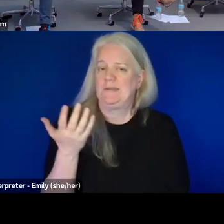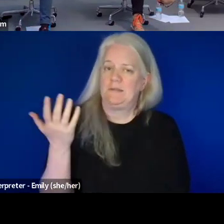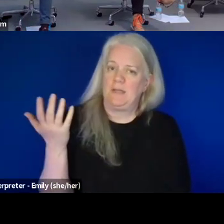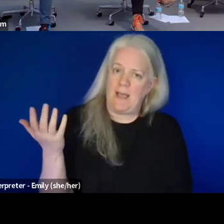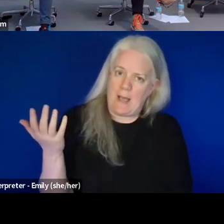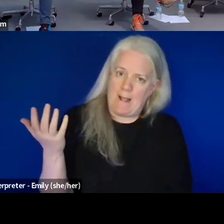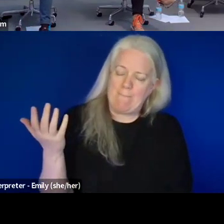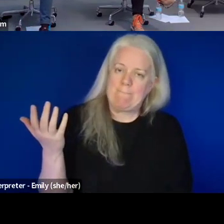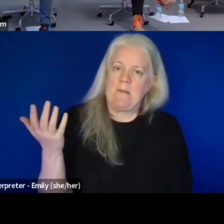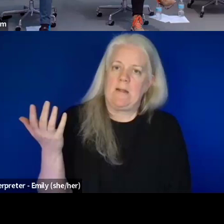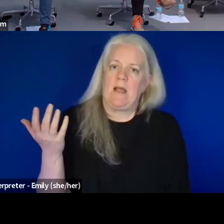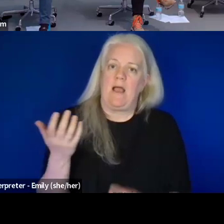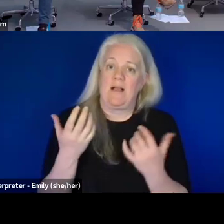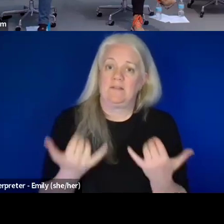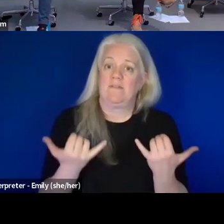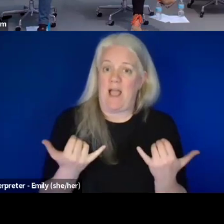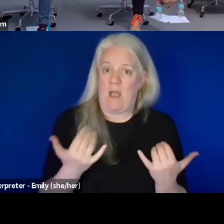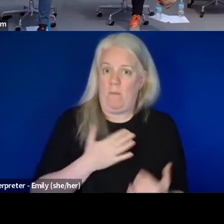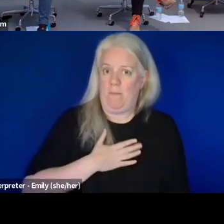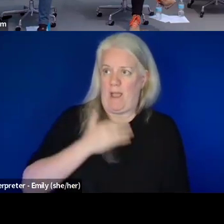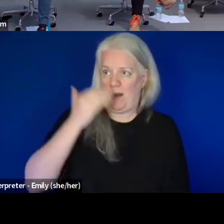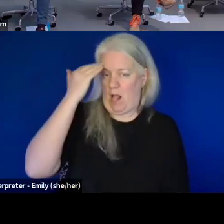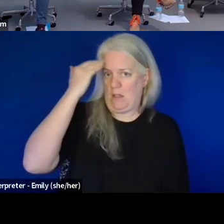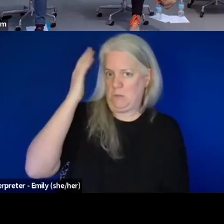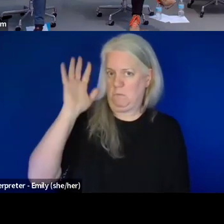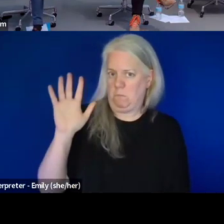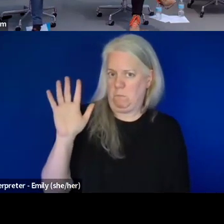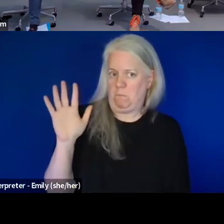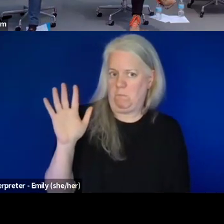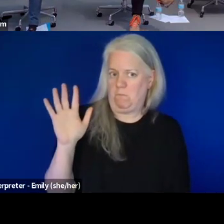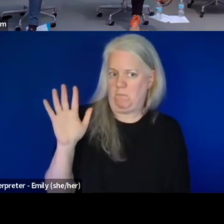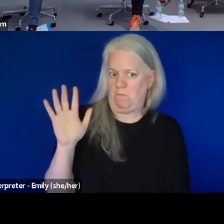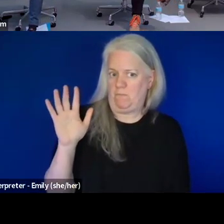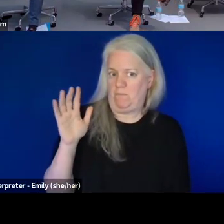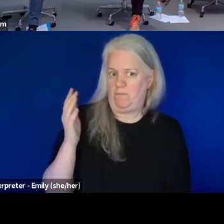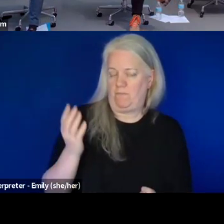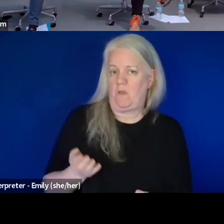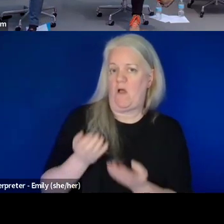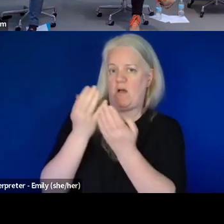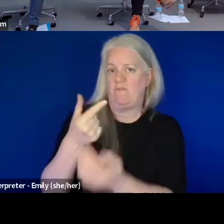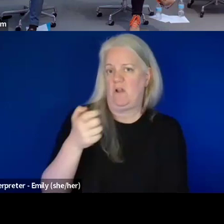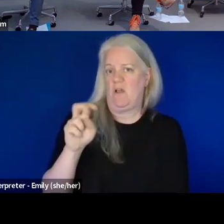So as of now, per my knowledge, the offering of gender affirming